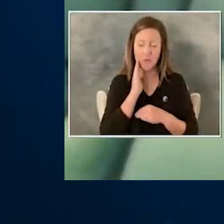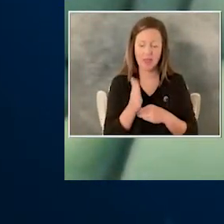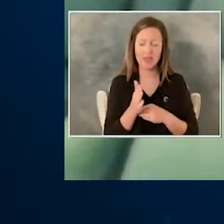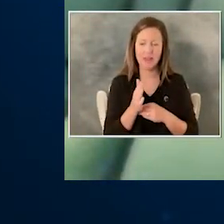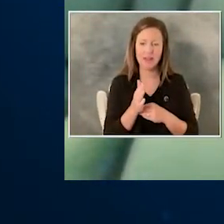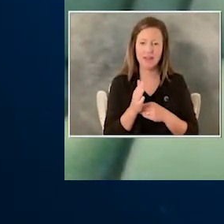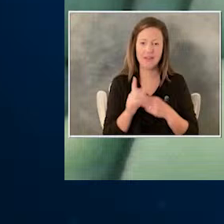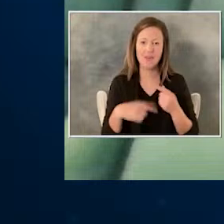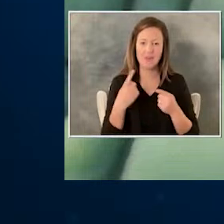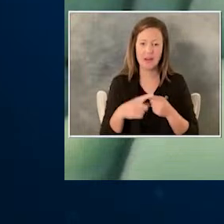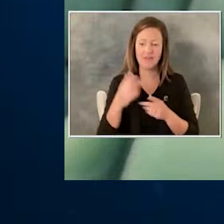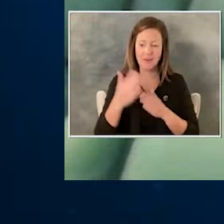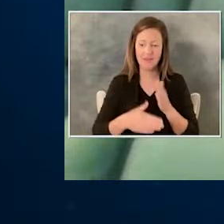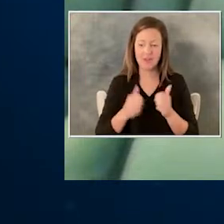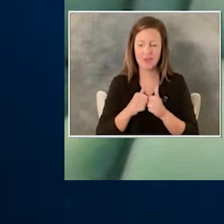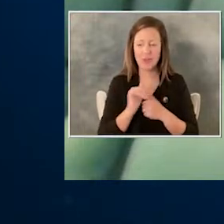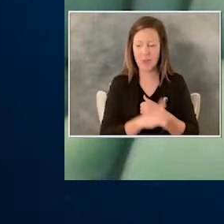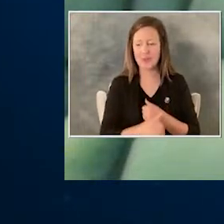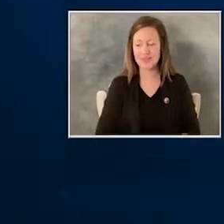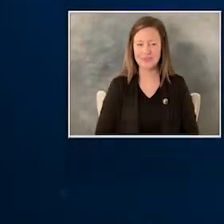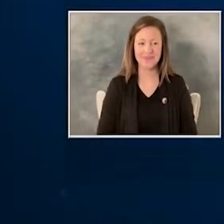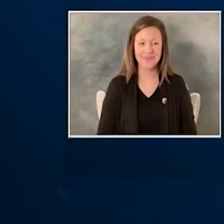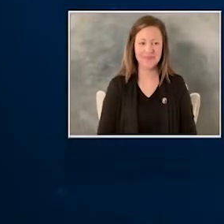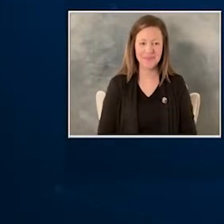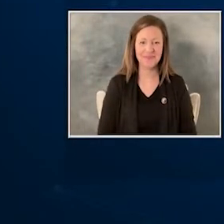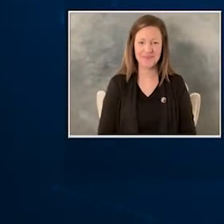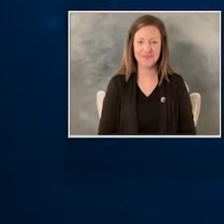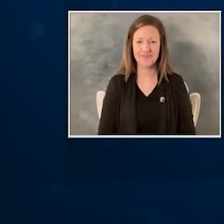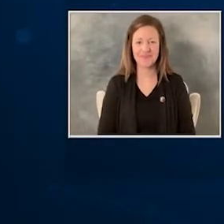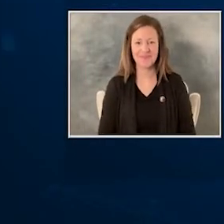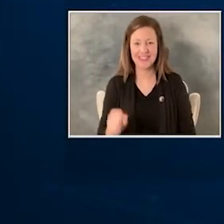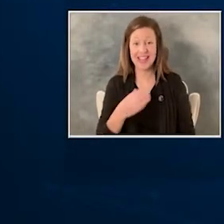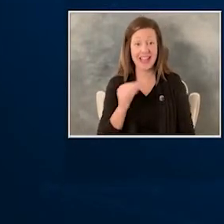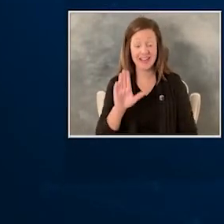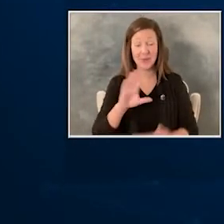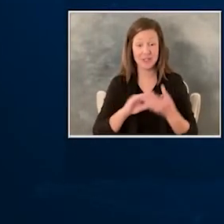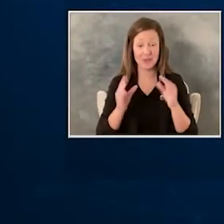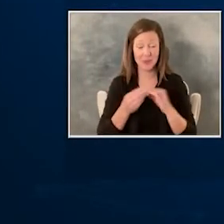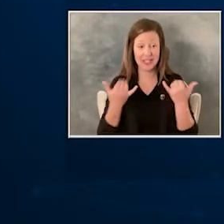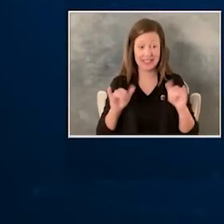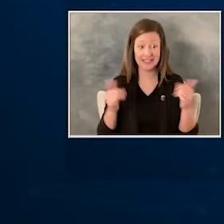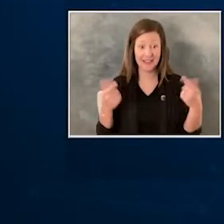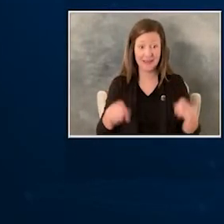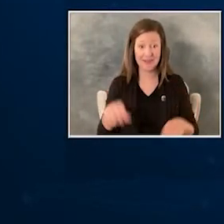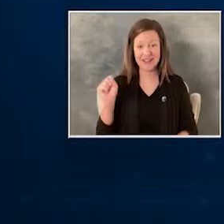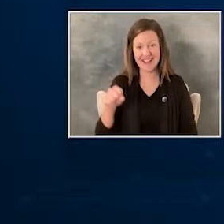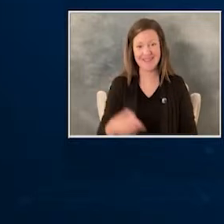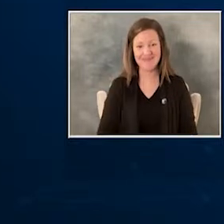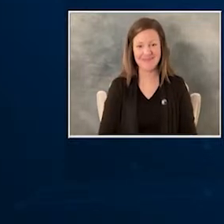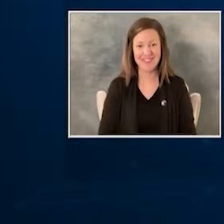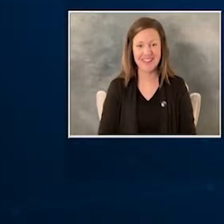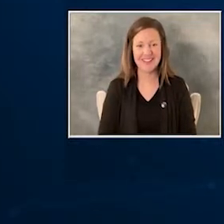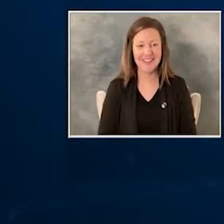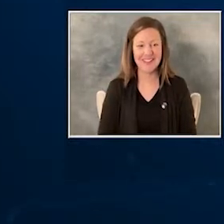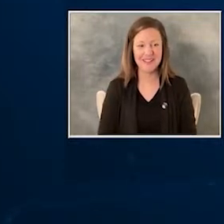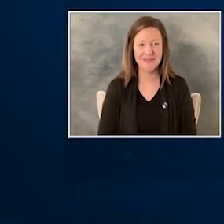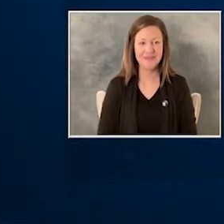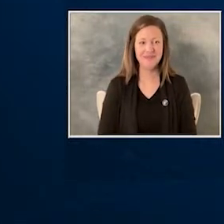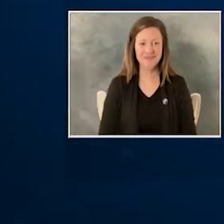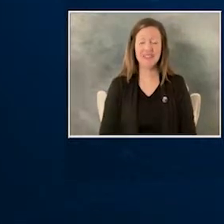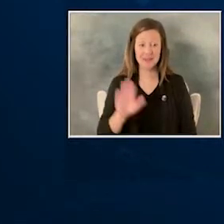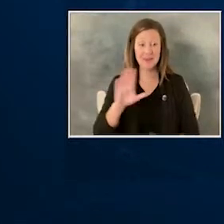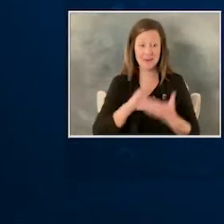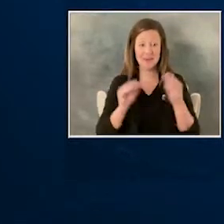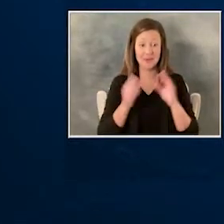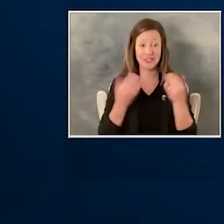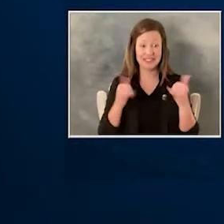I'm finished with those. Yeah, and your story is still It's happening. going to be harder to work. Yeah. I'm sorry? I said your story is still